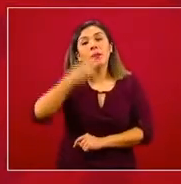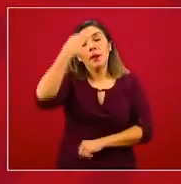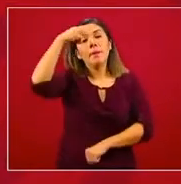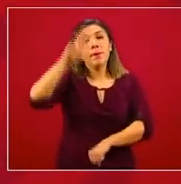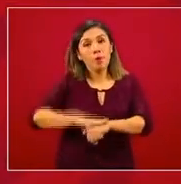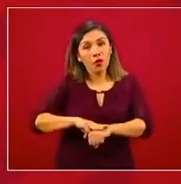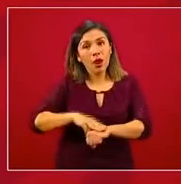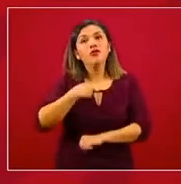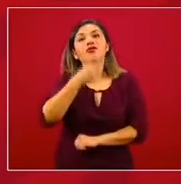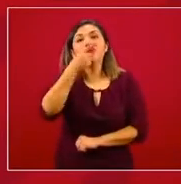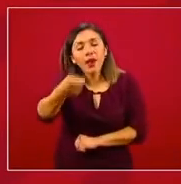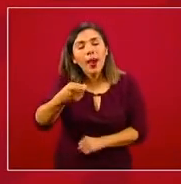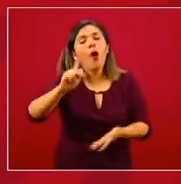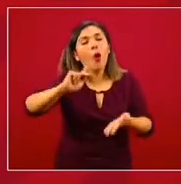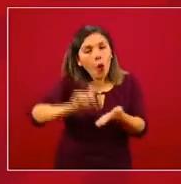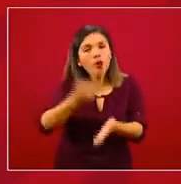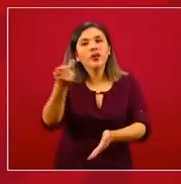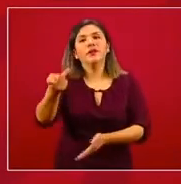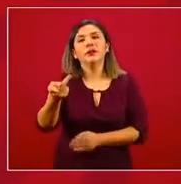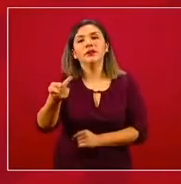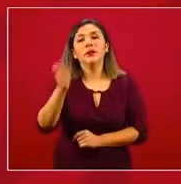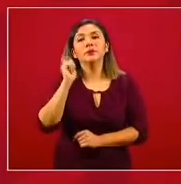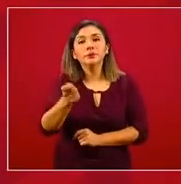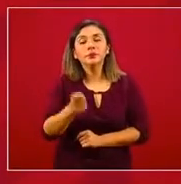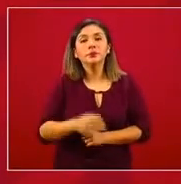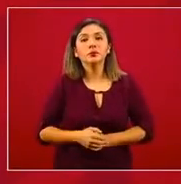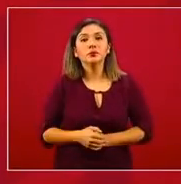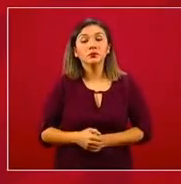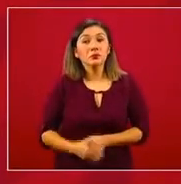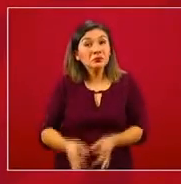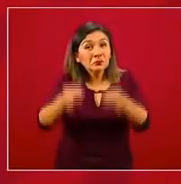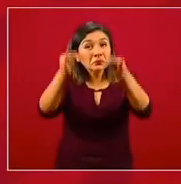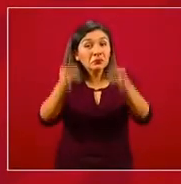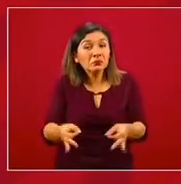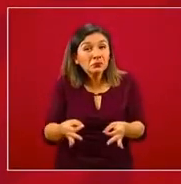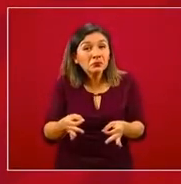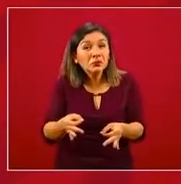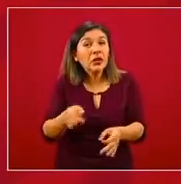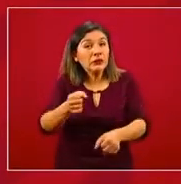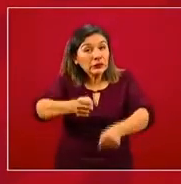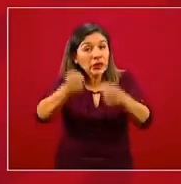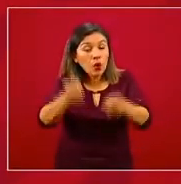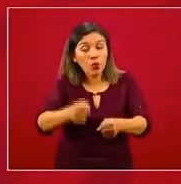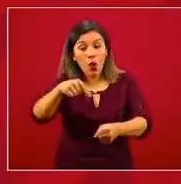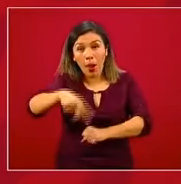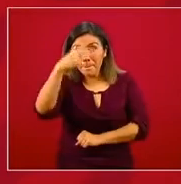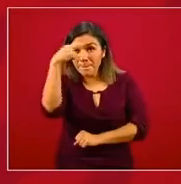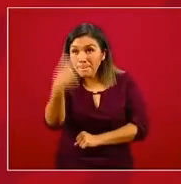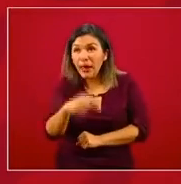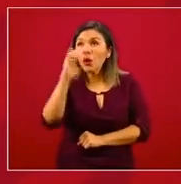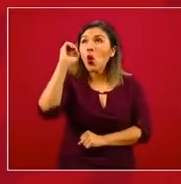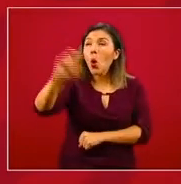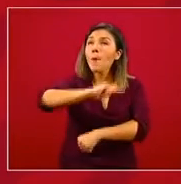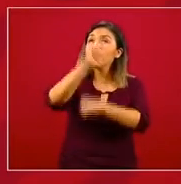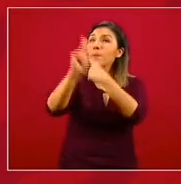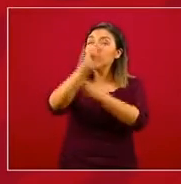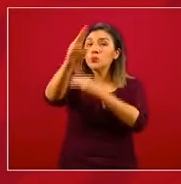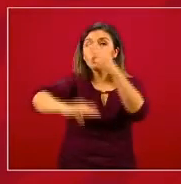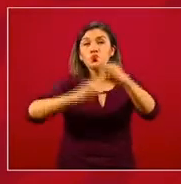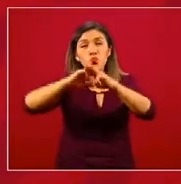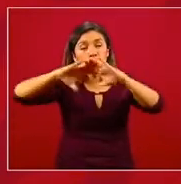today, Saturday, the 23rd of May, please remember that I repeated this. It is no